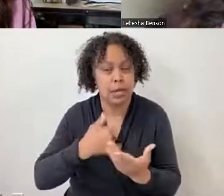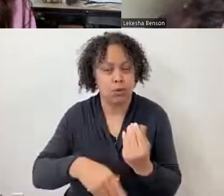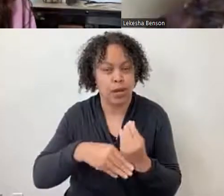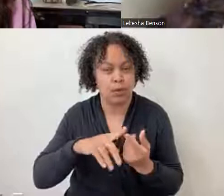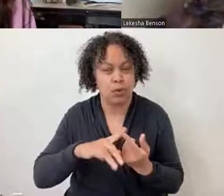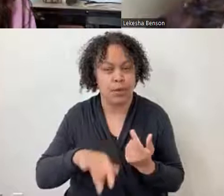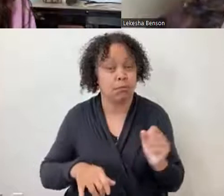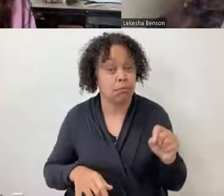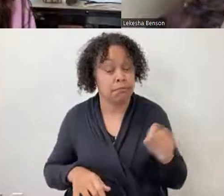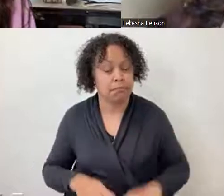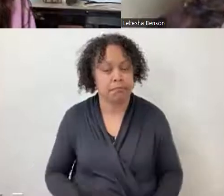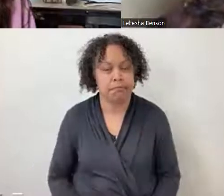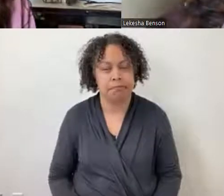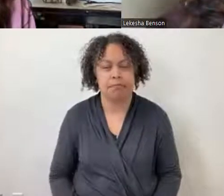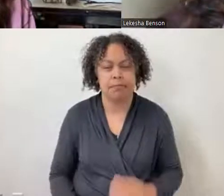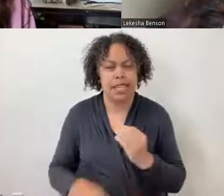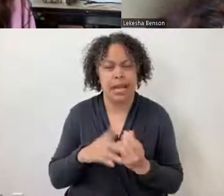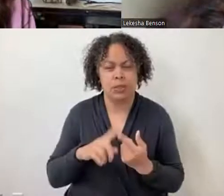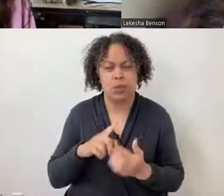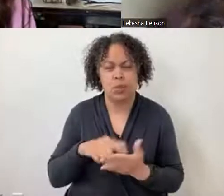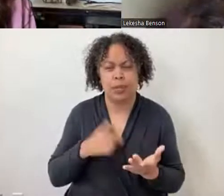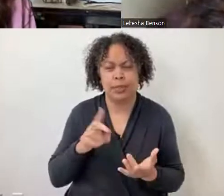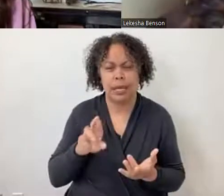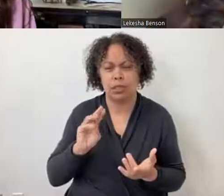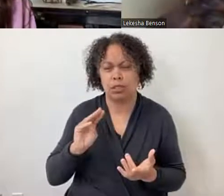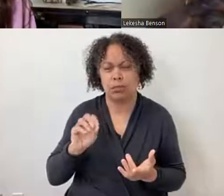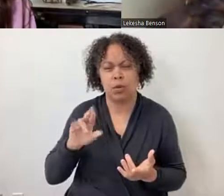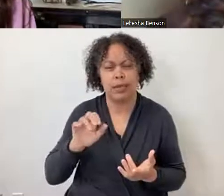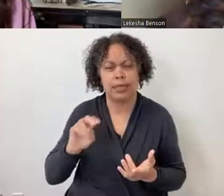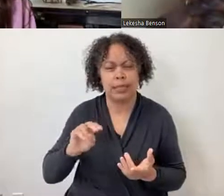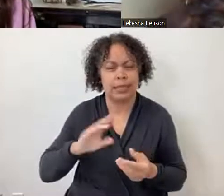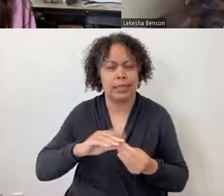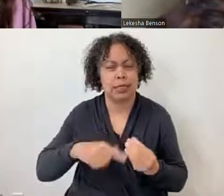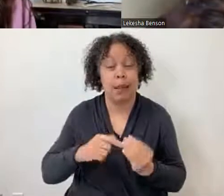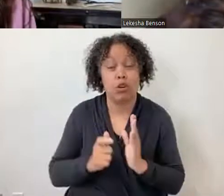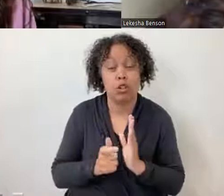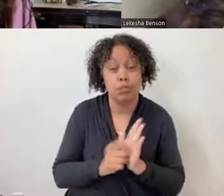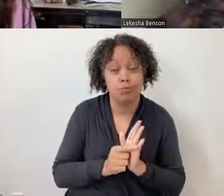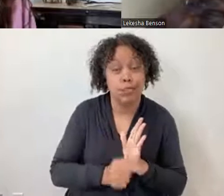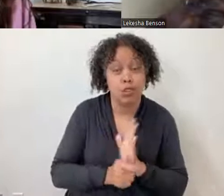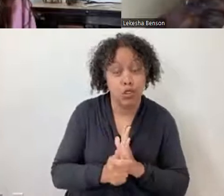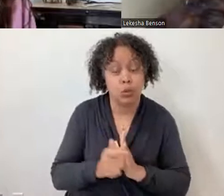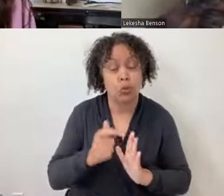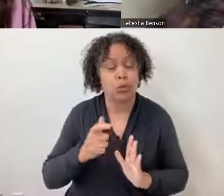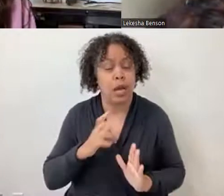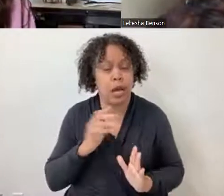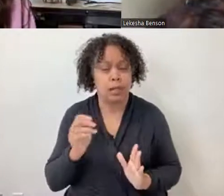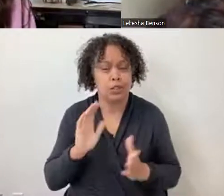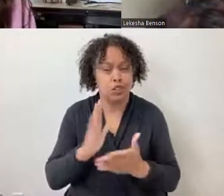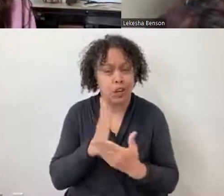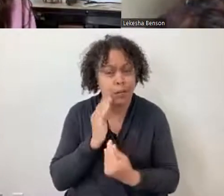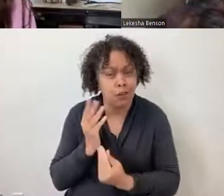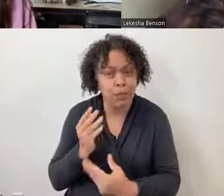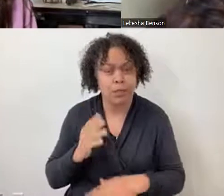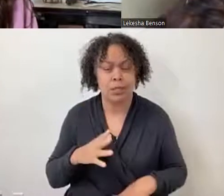add on to what Dr. Morrison was saying about journals and sharing back information and sort of what venues